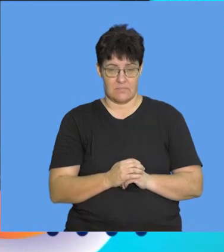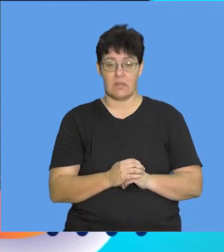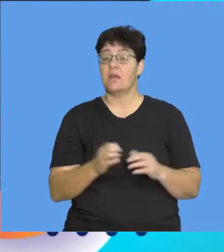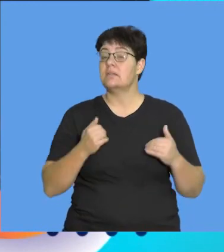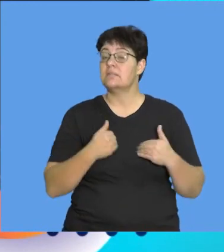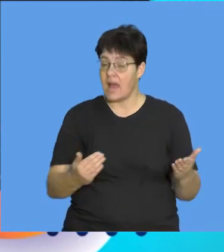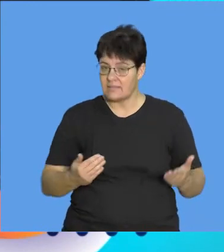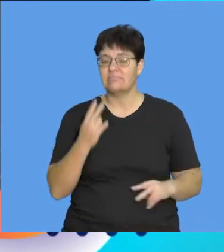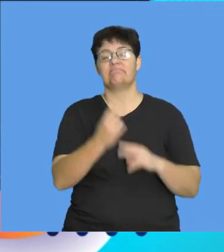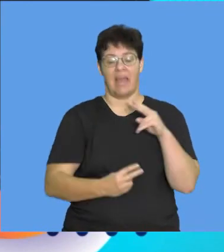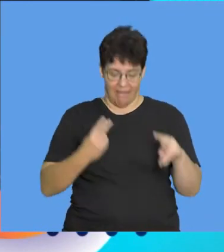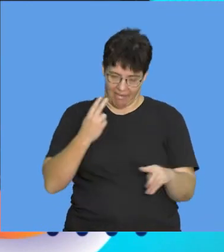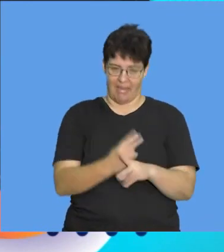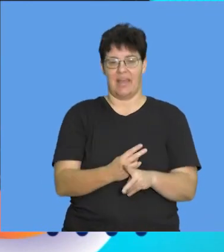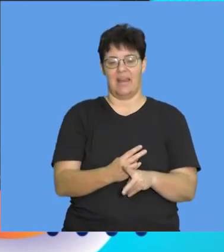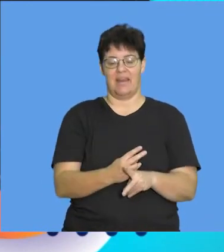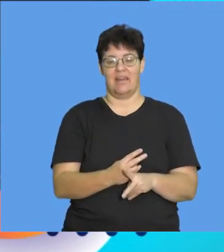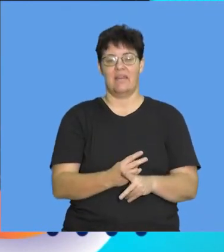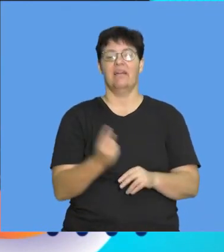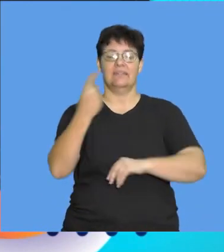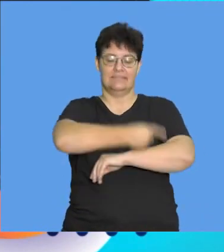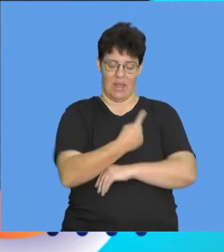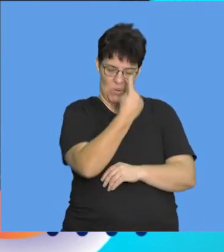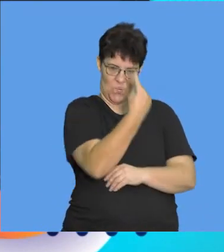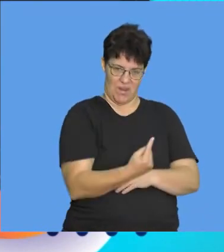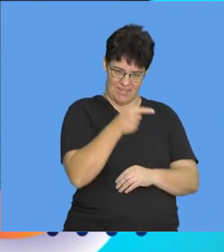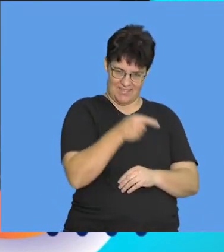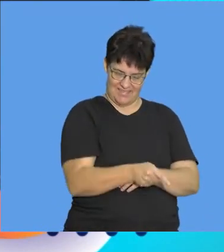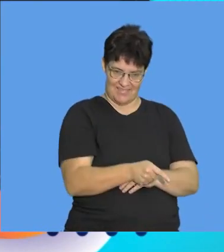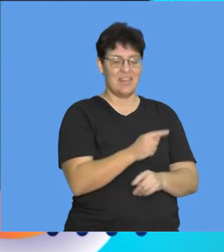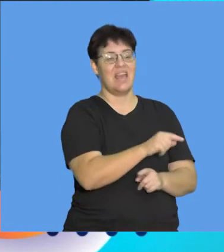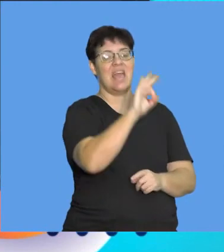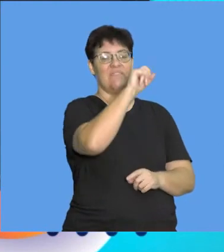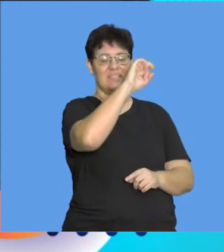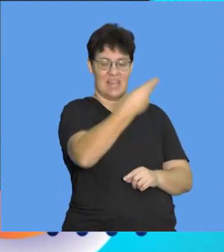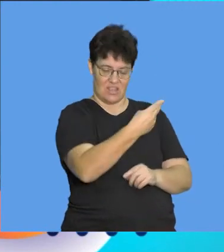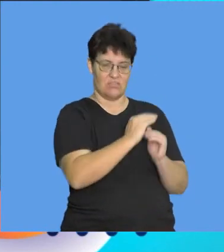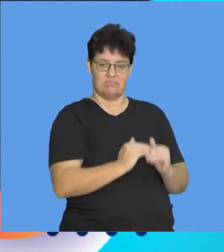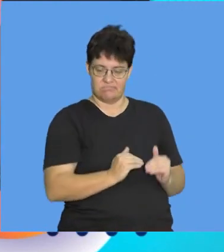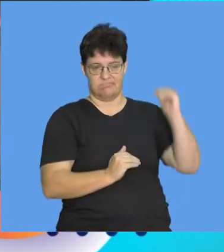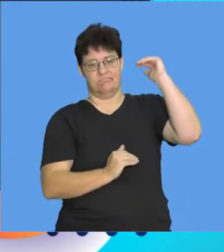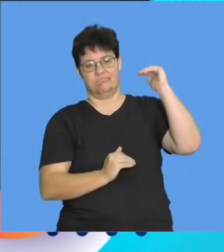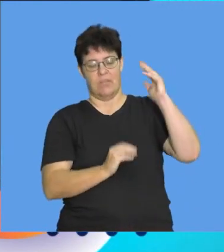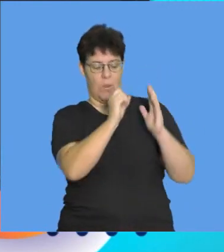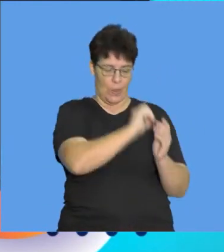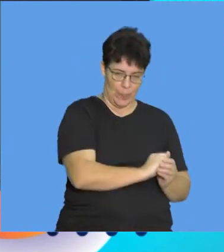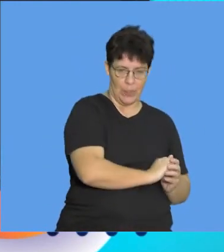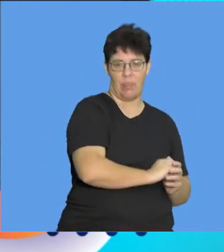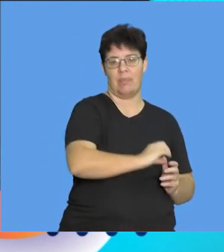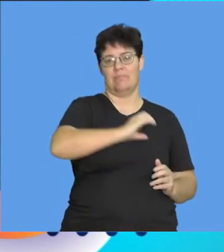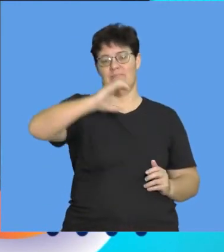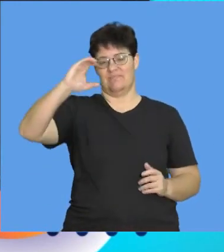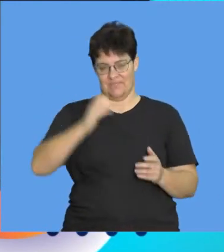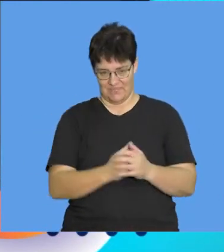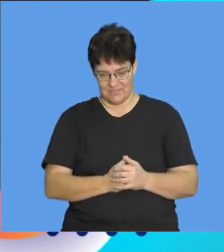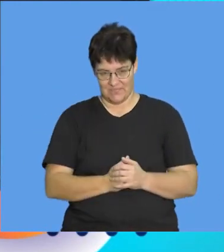over again with a new cycle, starting with FSH levels increasing. So guys, it's been a lesson